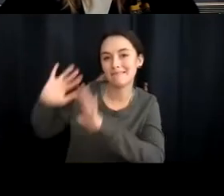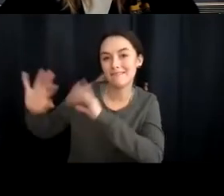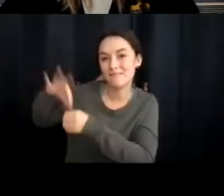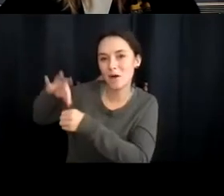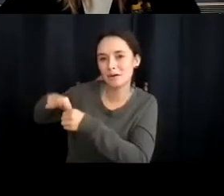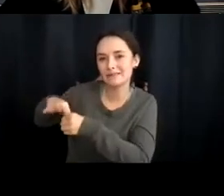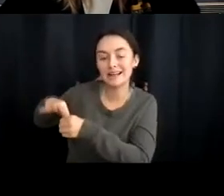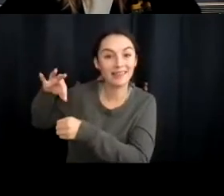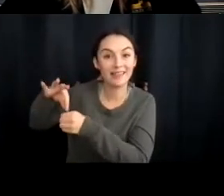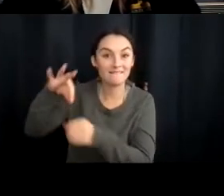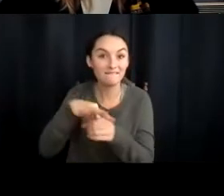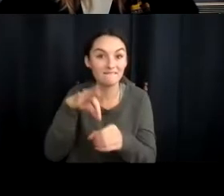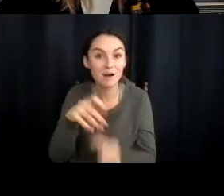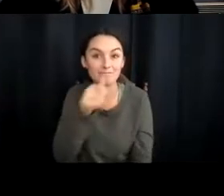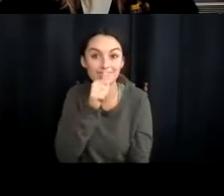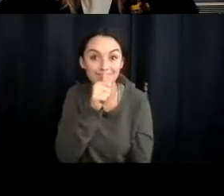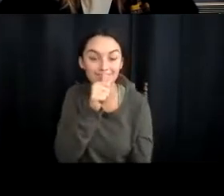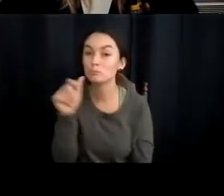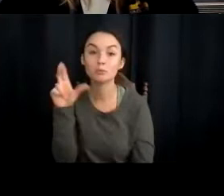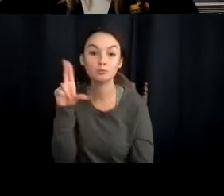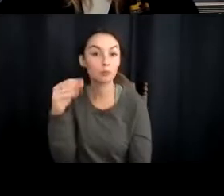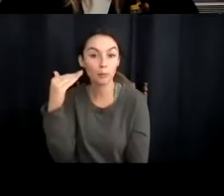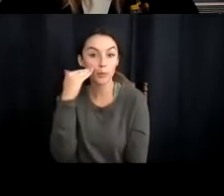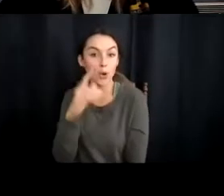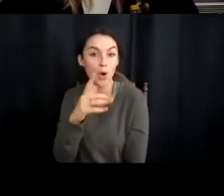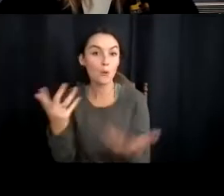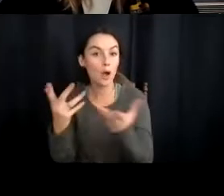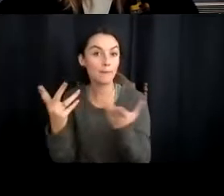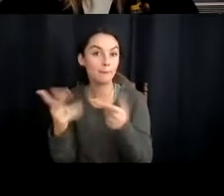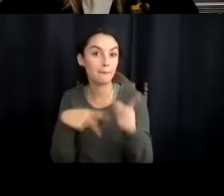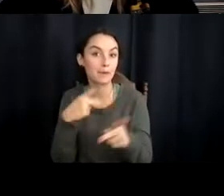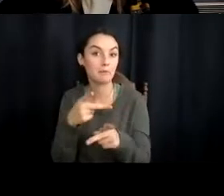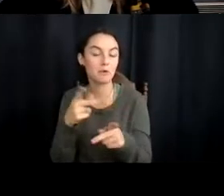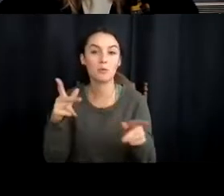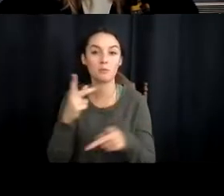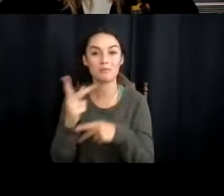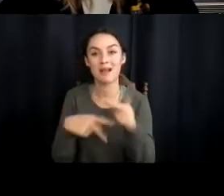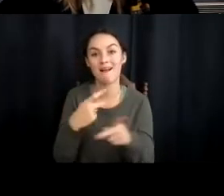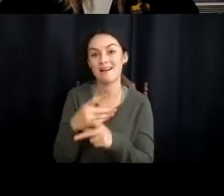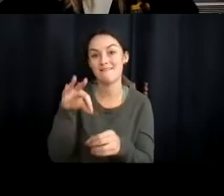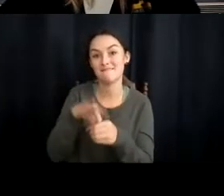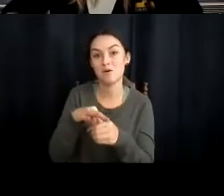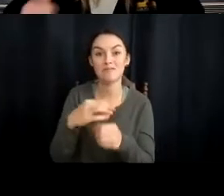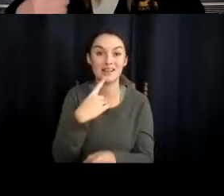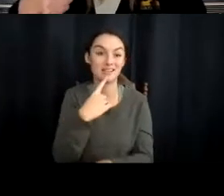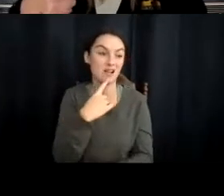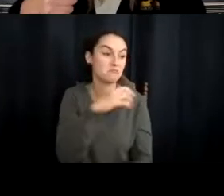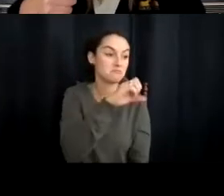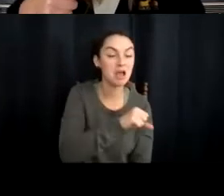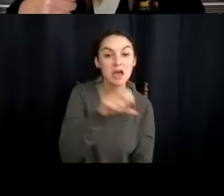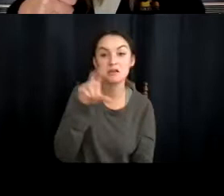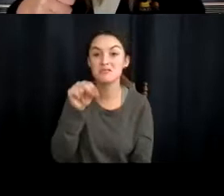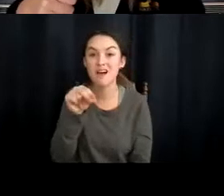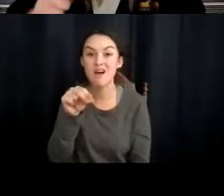secret. They vote out loud, and there's a couple different ways they can vote. They can say yes or no. They can register a thumbprint